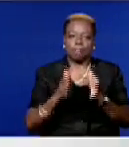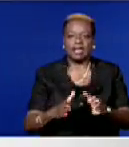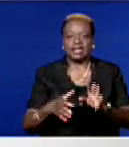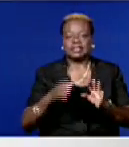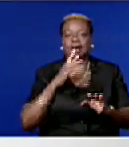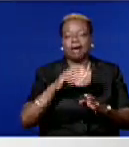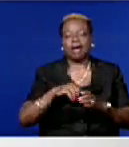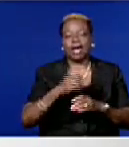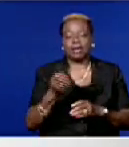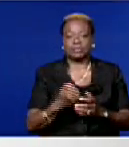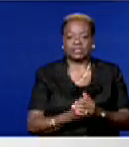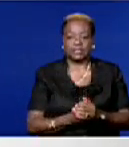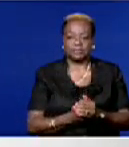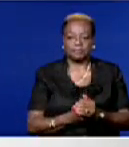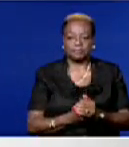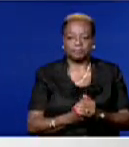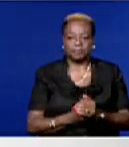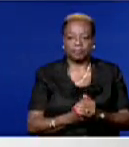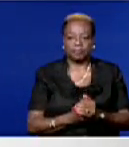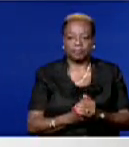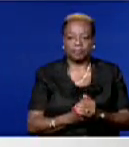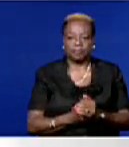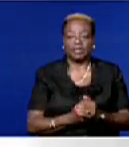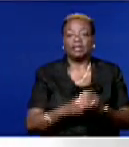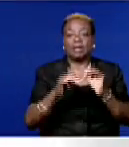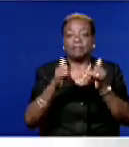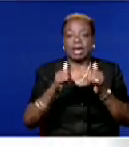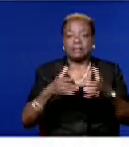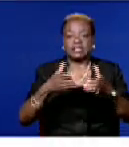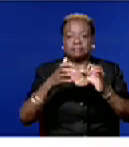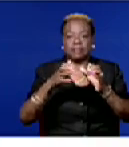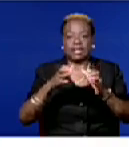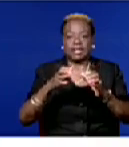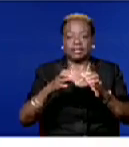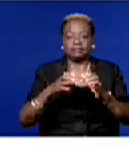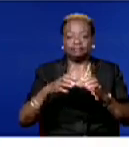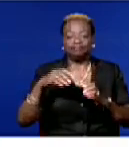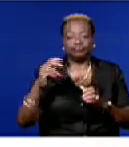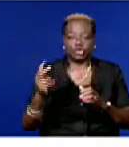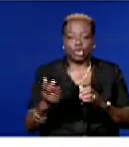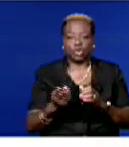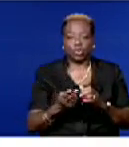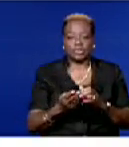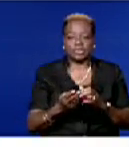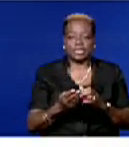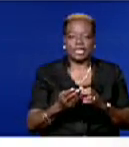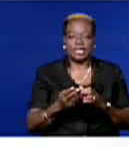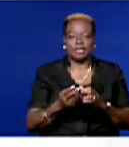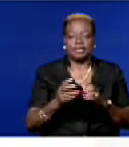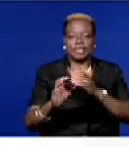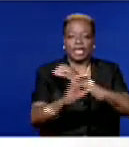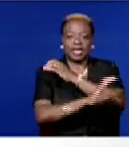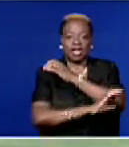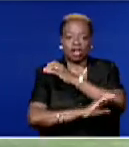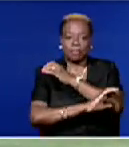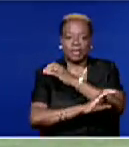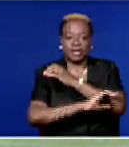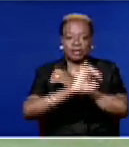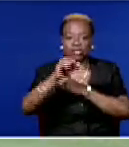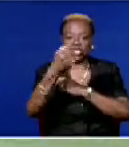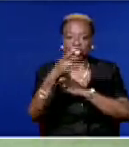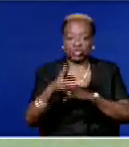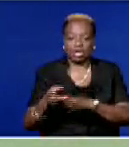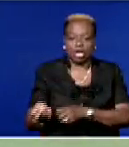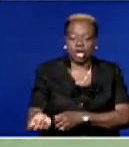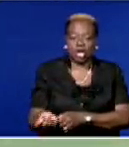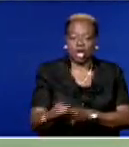solid. In golf news, the Bahamas playing host to a major regional tournament in a matter of days, the Caribbean Amateur Junior Golf Championships to be exact.